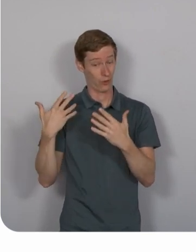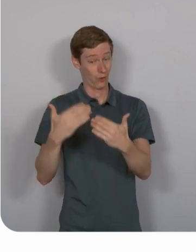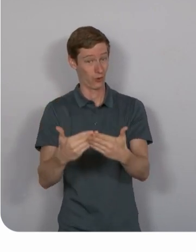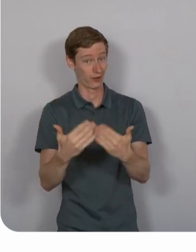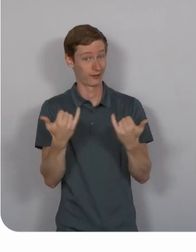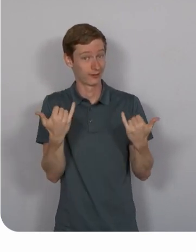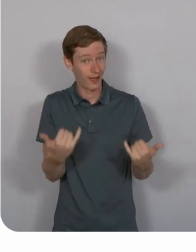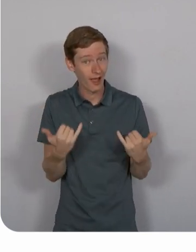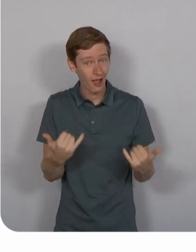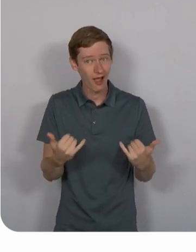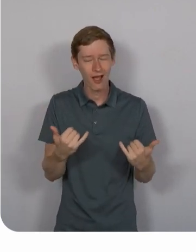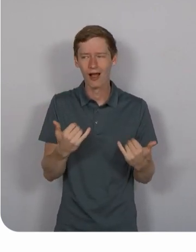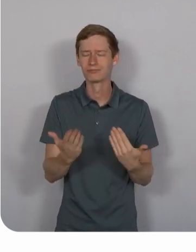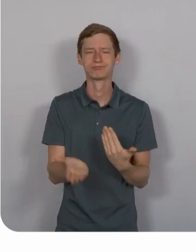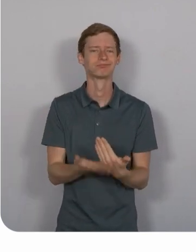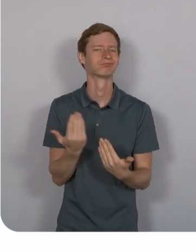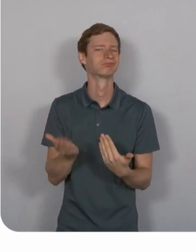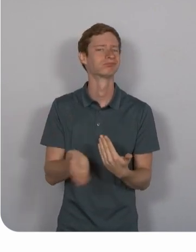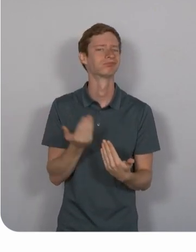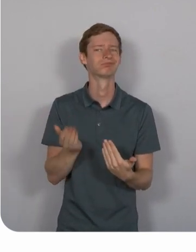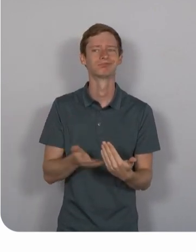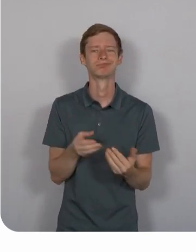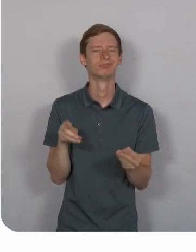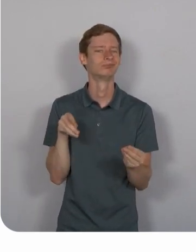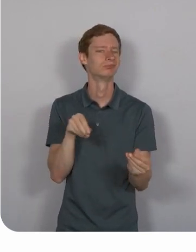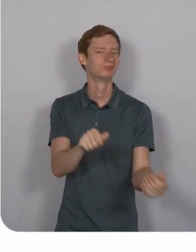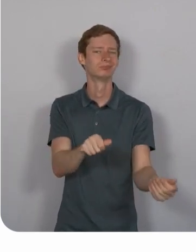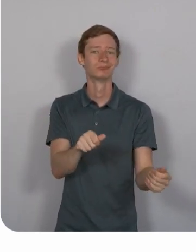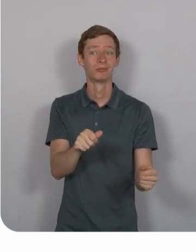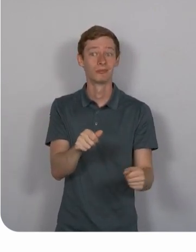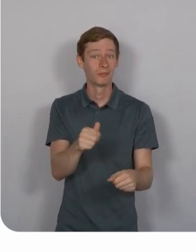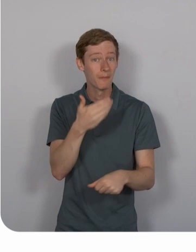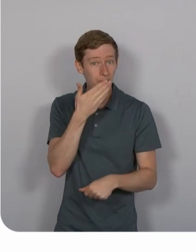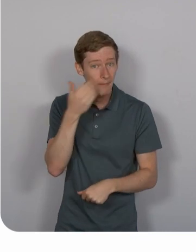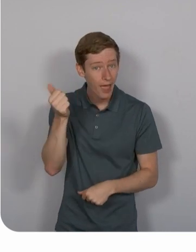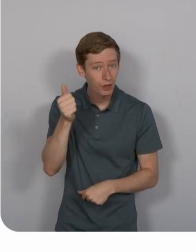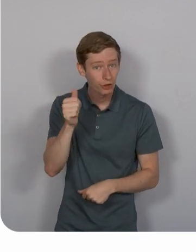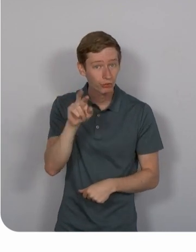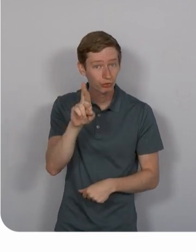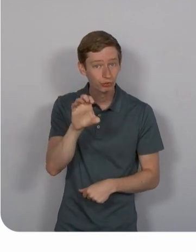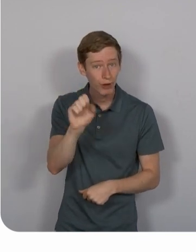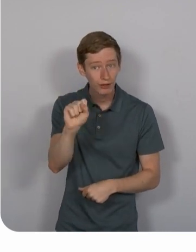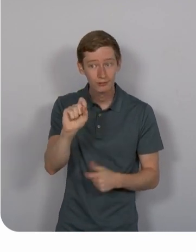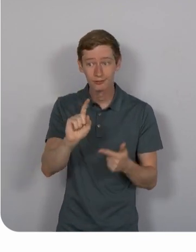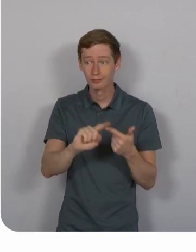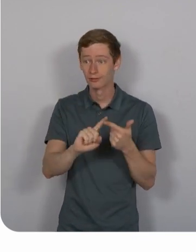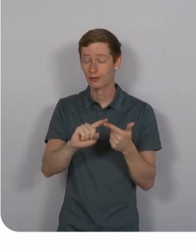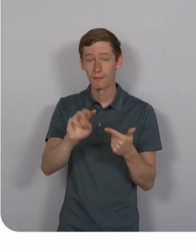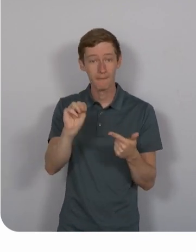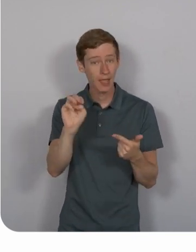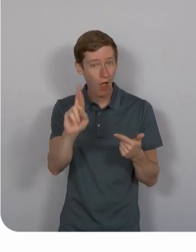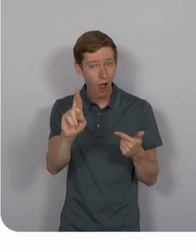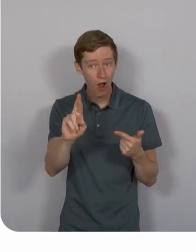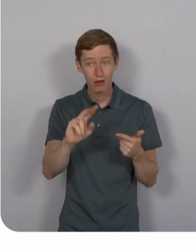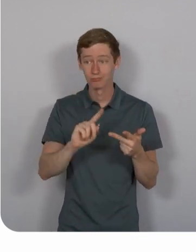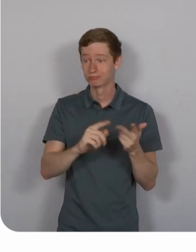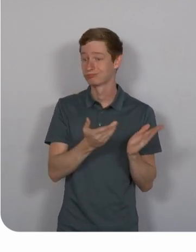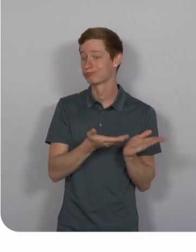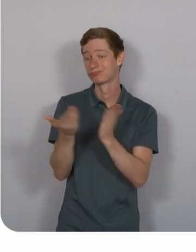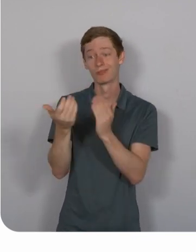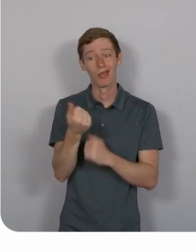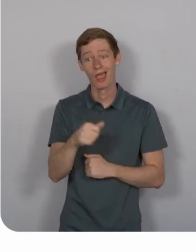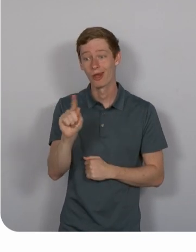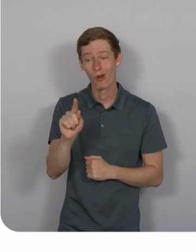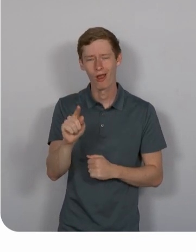you can do all of this with even better resolution, plus mixed reality, take it anywhere you want for